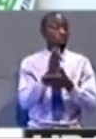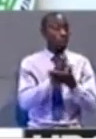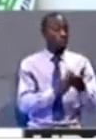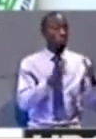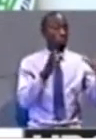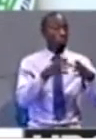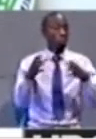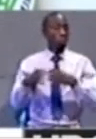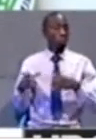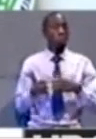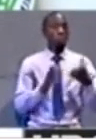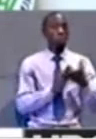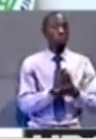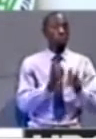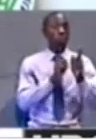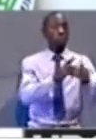your enemies.